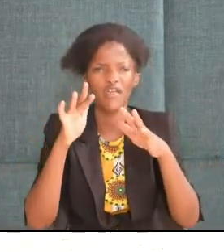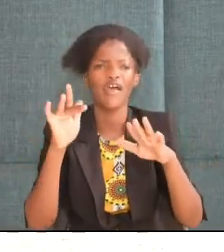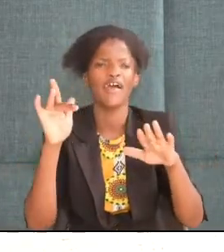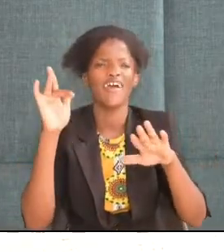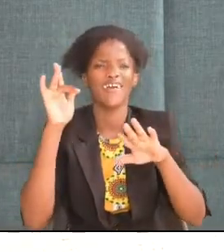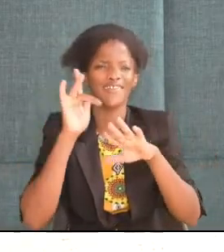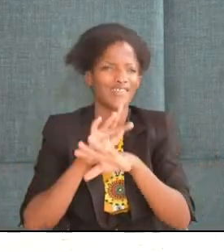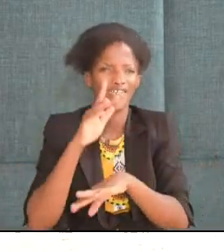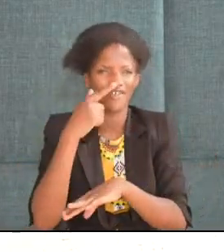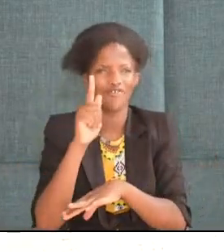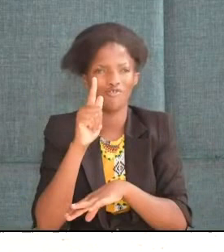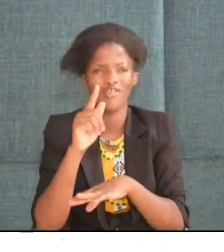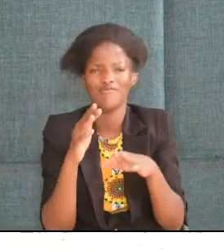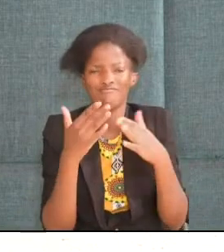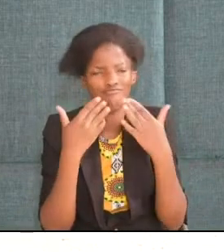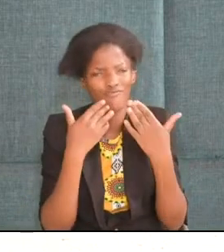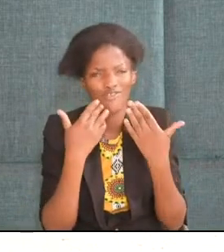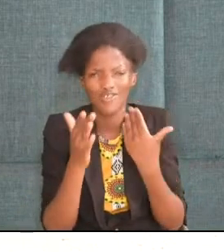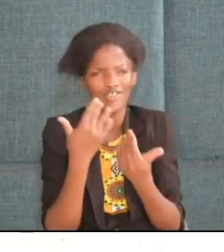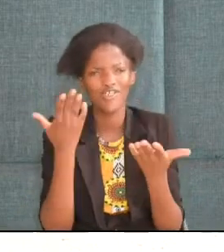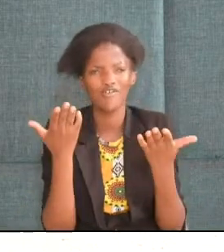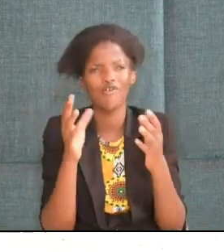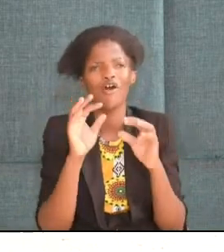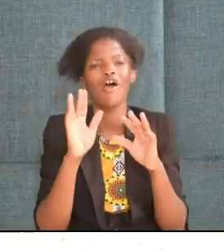you, and he doesn't care how old you are.